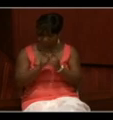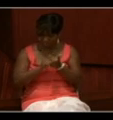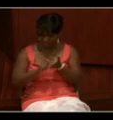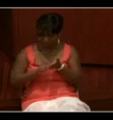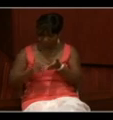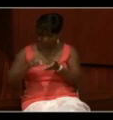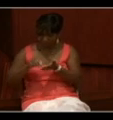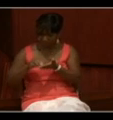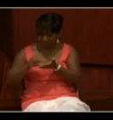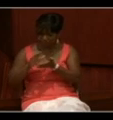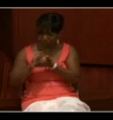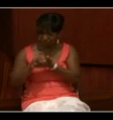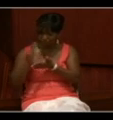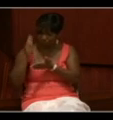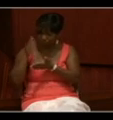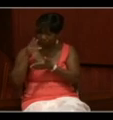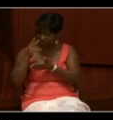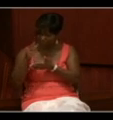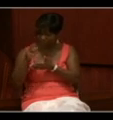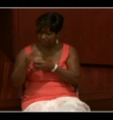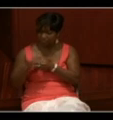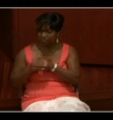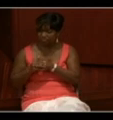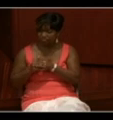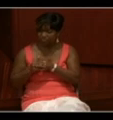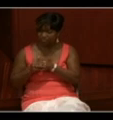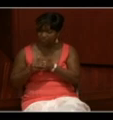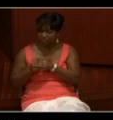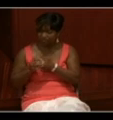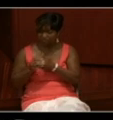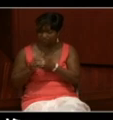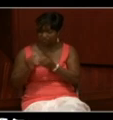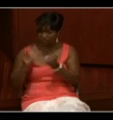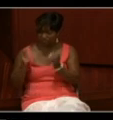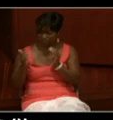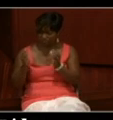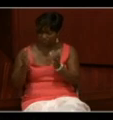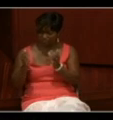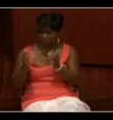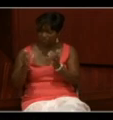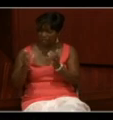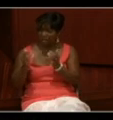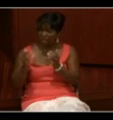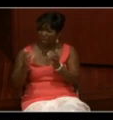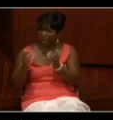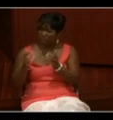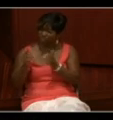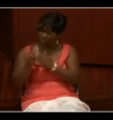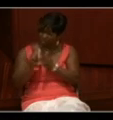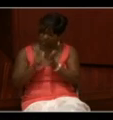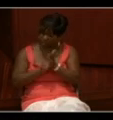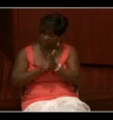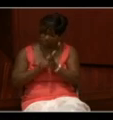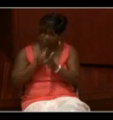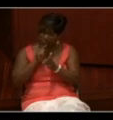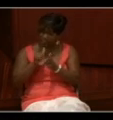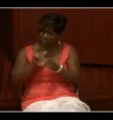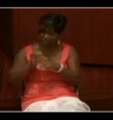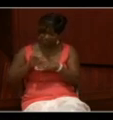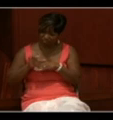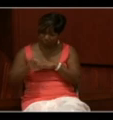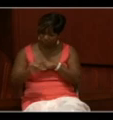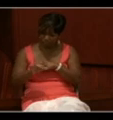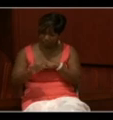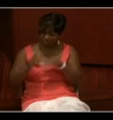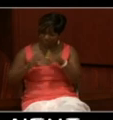see in this next slide. And it shows us that laws were varyingly enforced across the INS as immigration officials